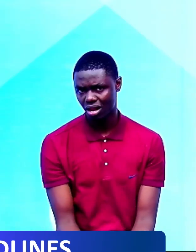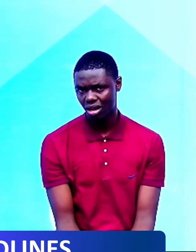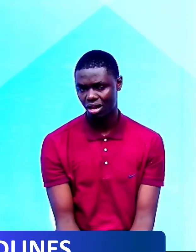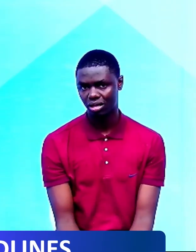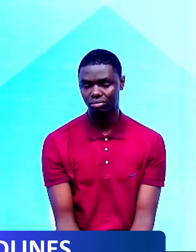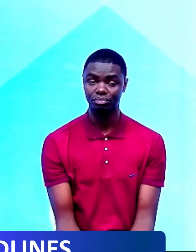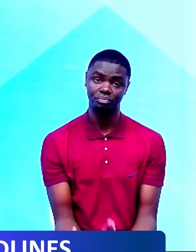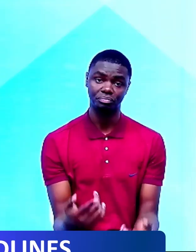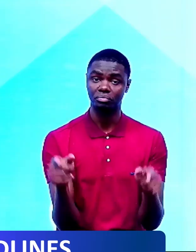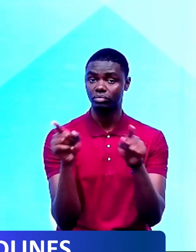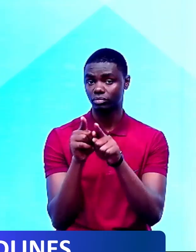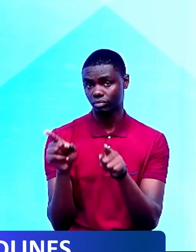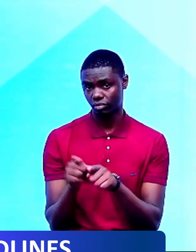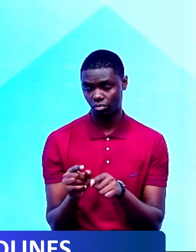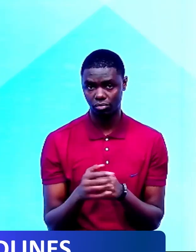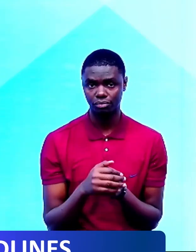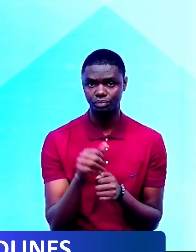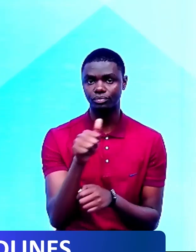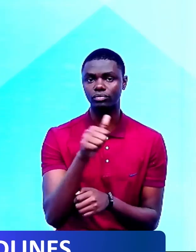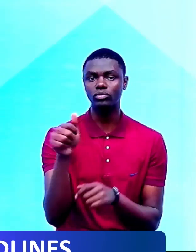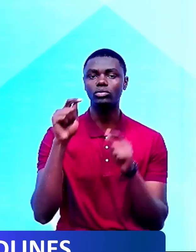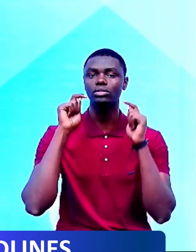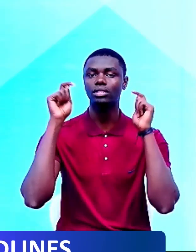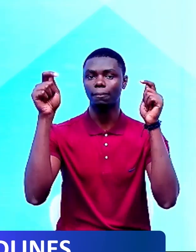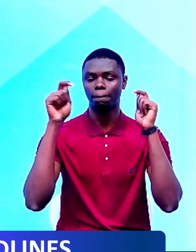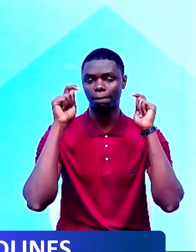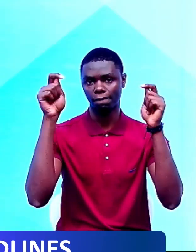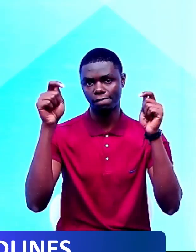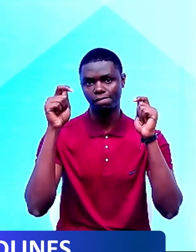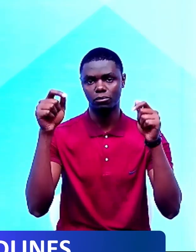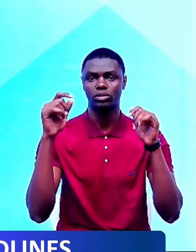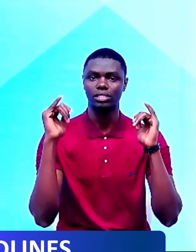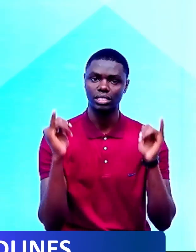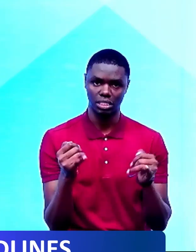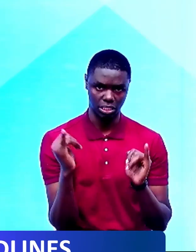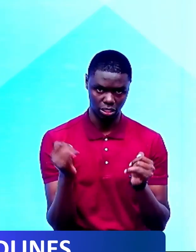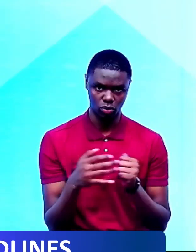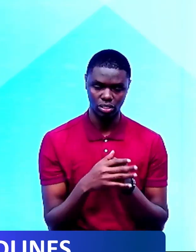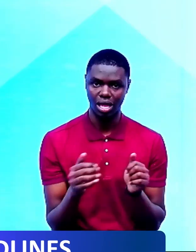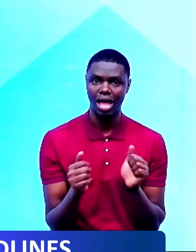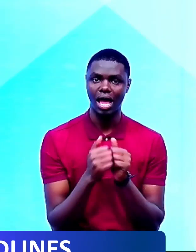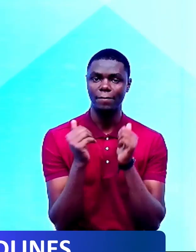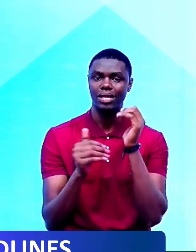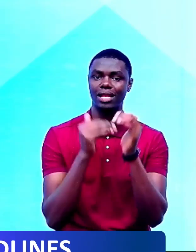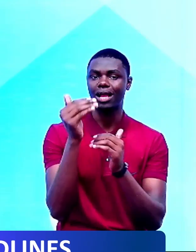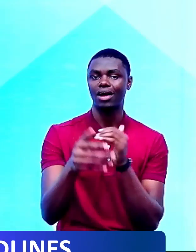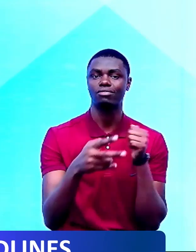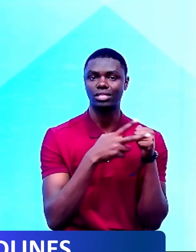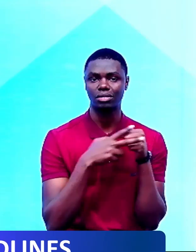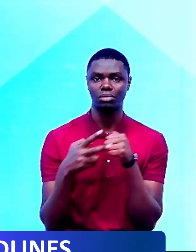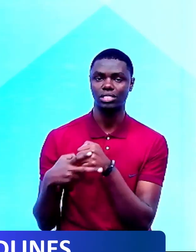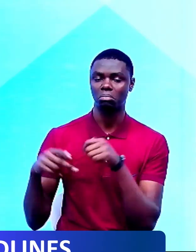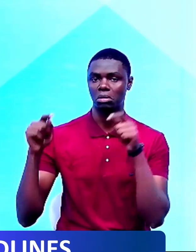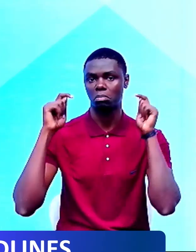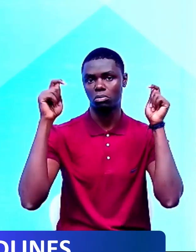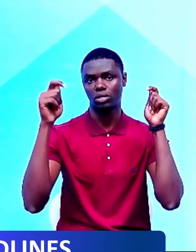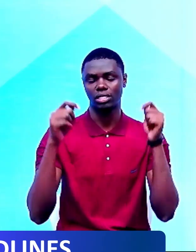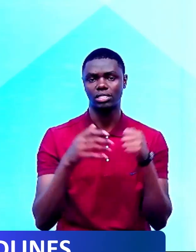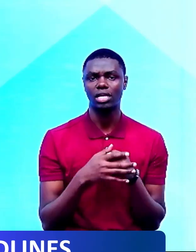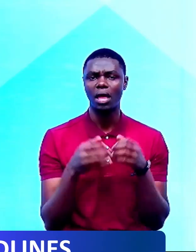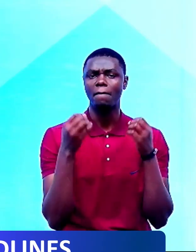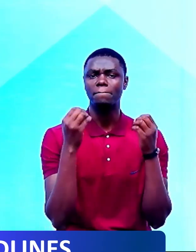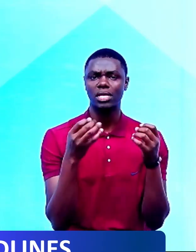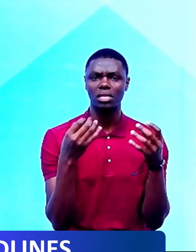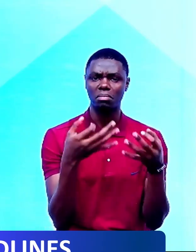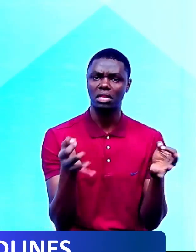But still, on some other protests and other news which are happening after the Sabasaba protest, we have tens of